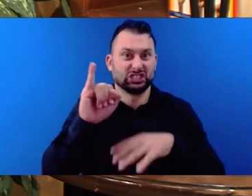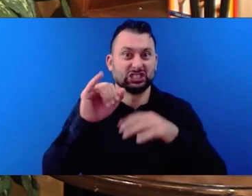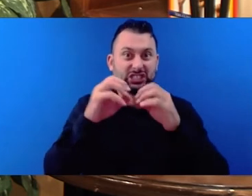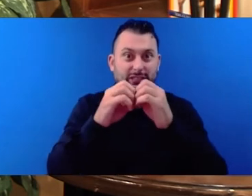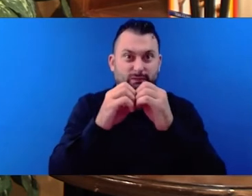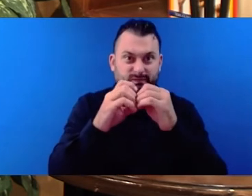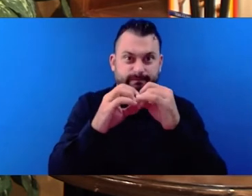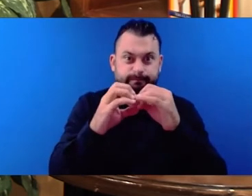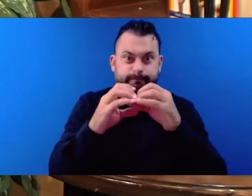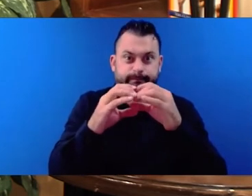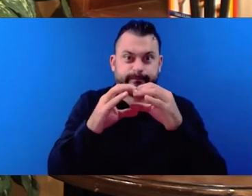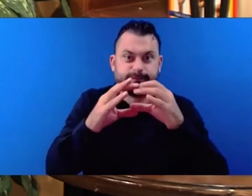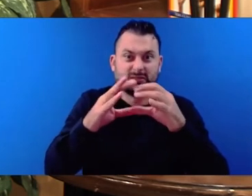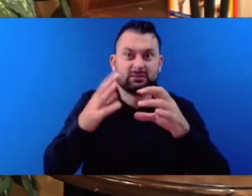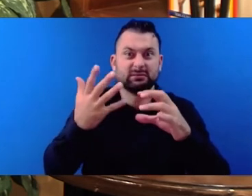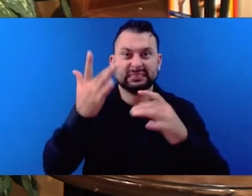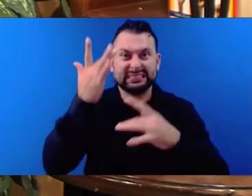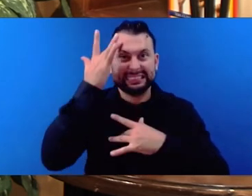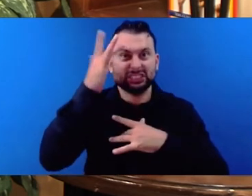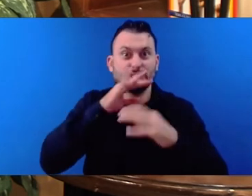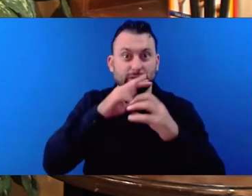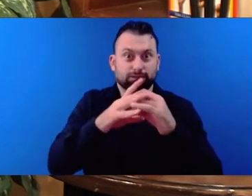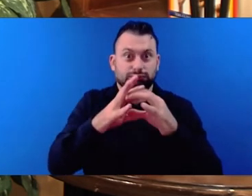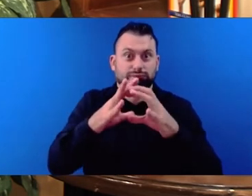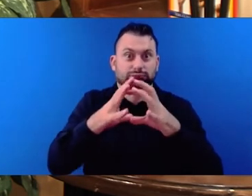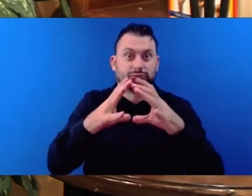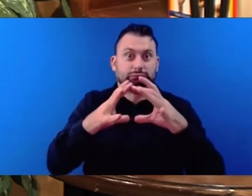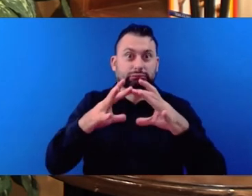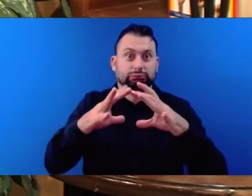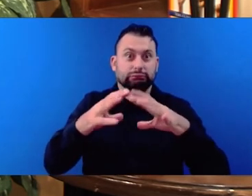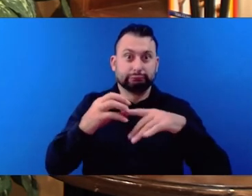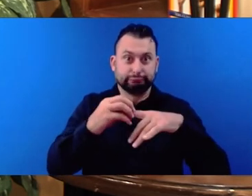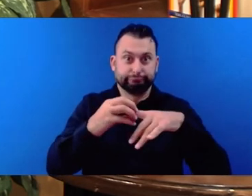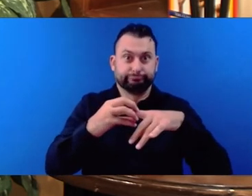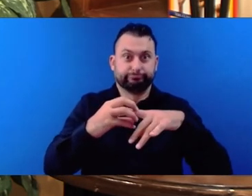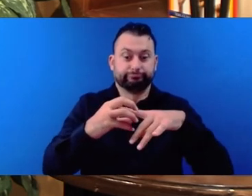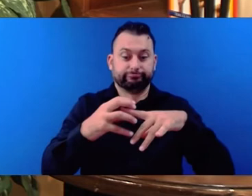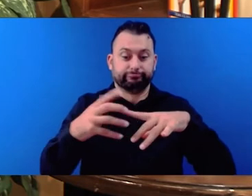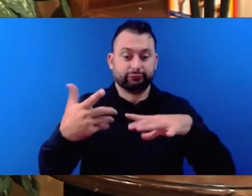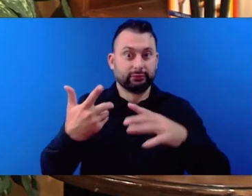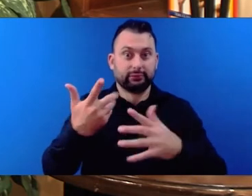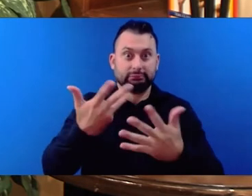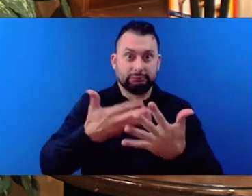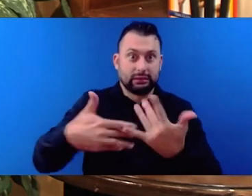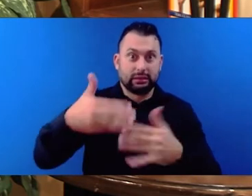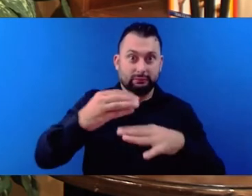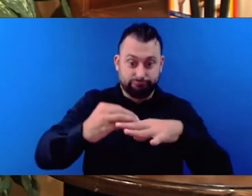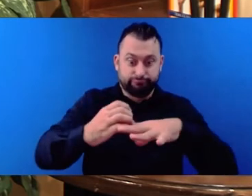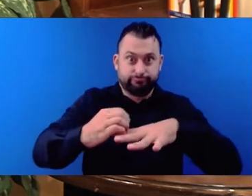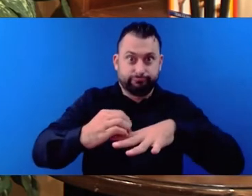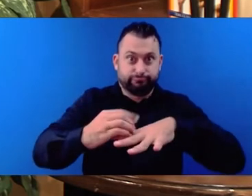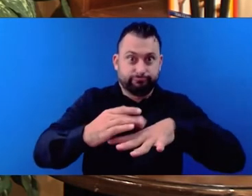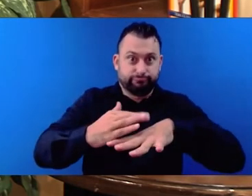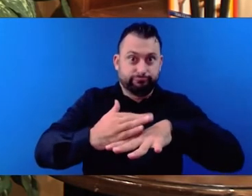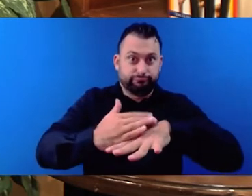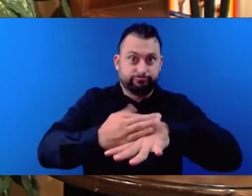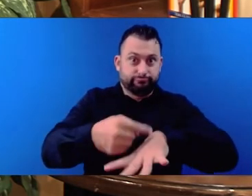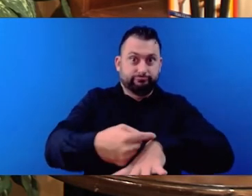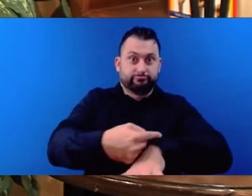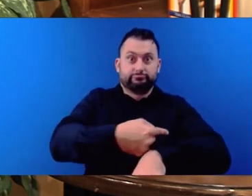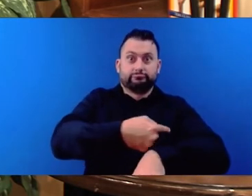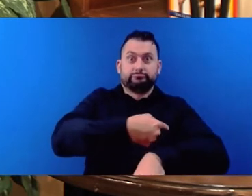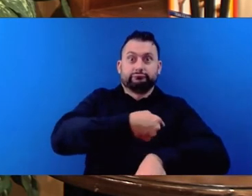their feet, whether they develop ulcers a lot or they have decreased